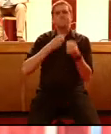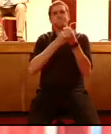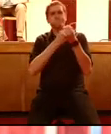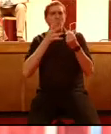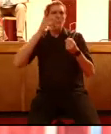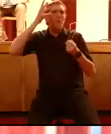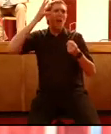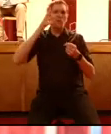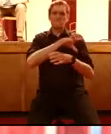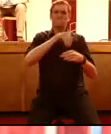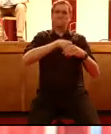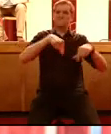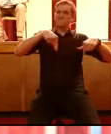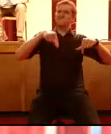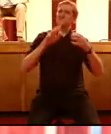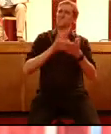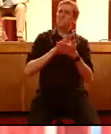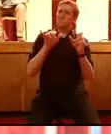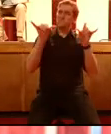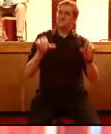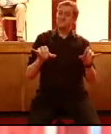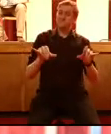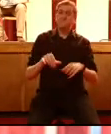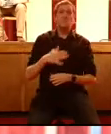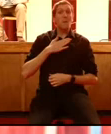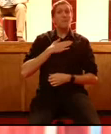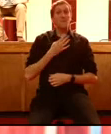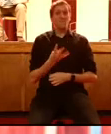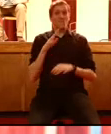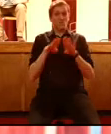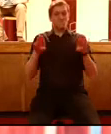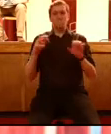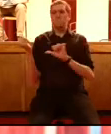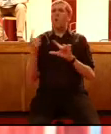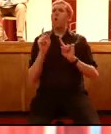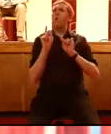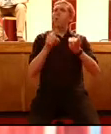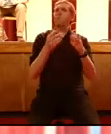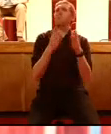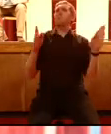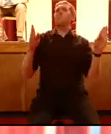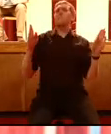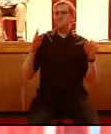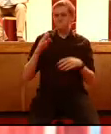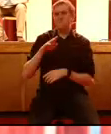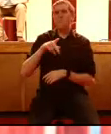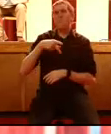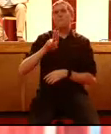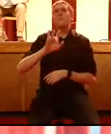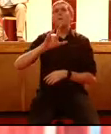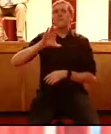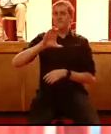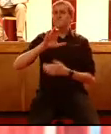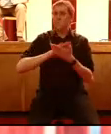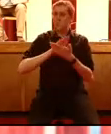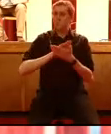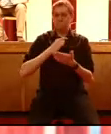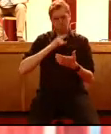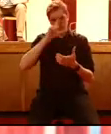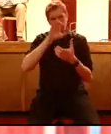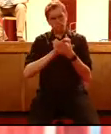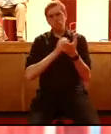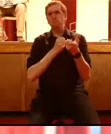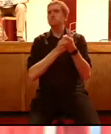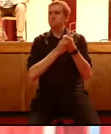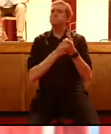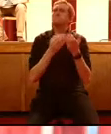system. All four of my children have attended public schools, and I'm a big believer in public schools. I think that our